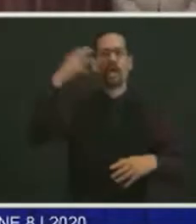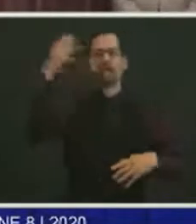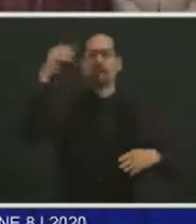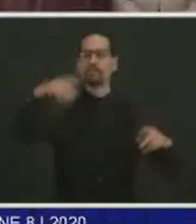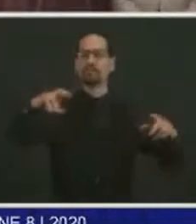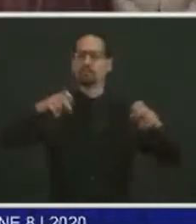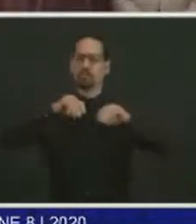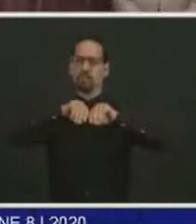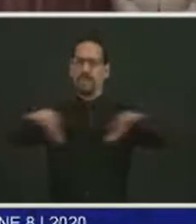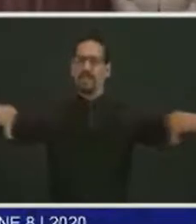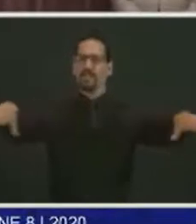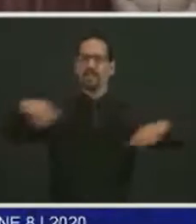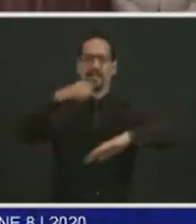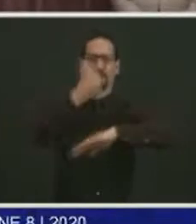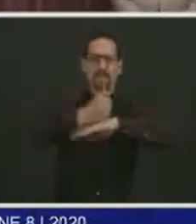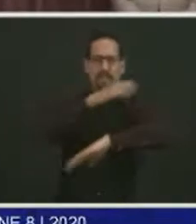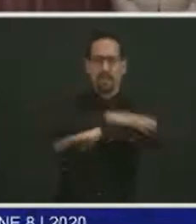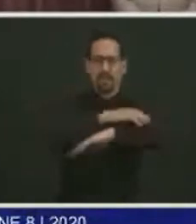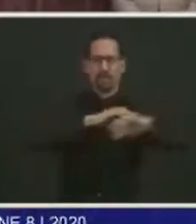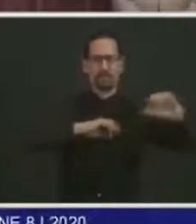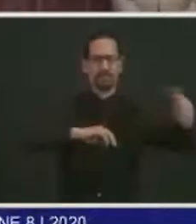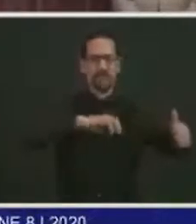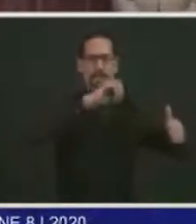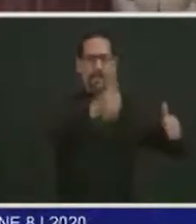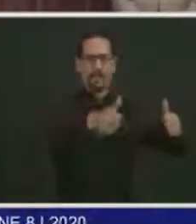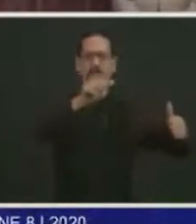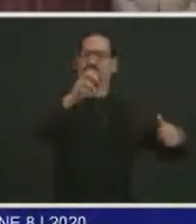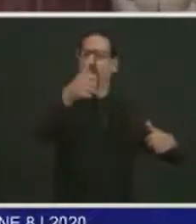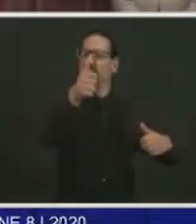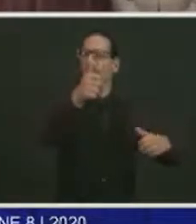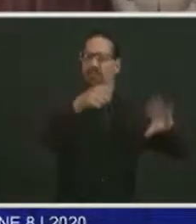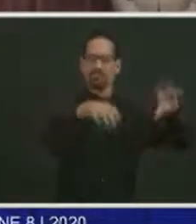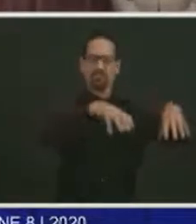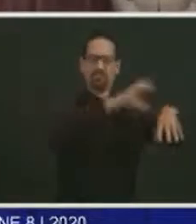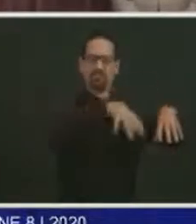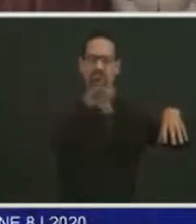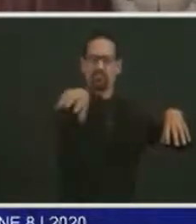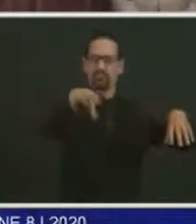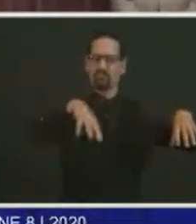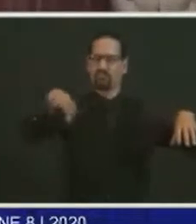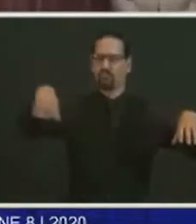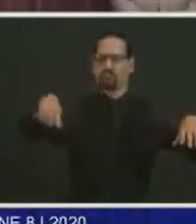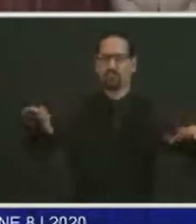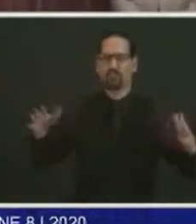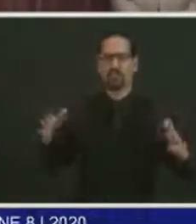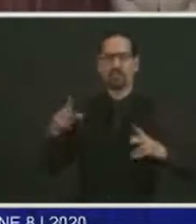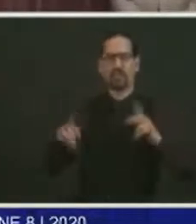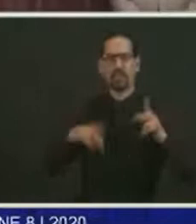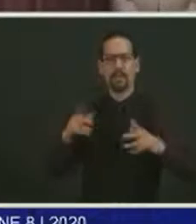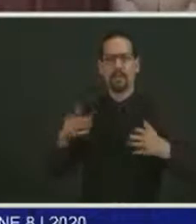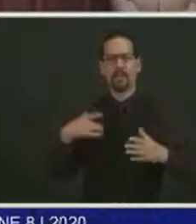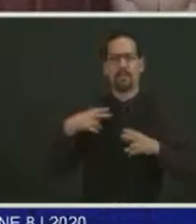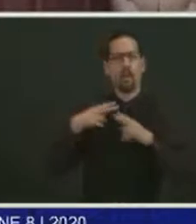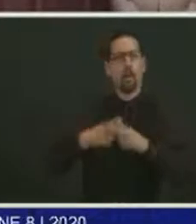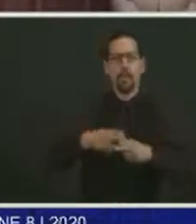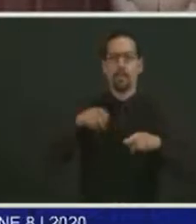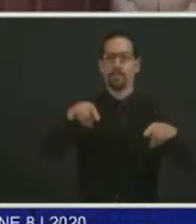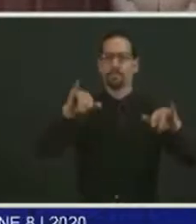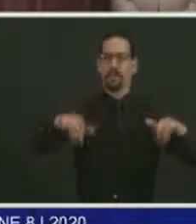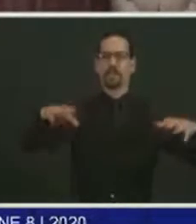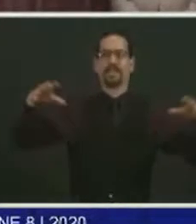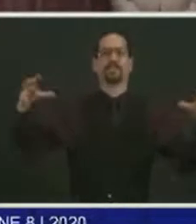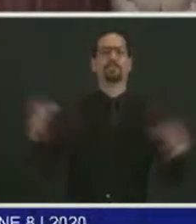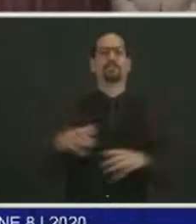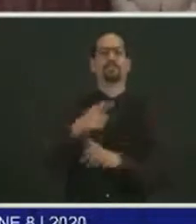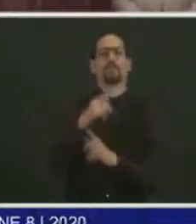tables of 10 to 15. And Commerce calls it a gathering. Yeah. So given do you know when what it is? Happened, I'm sorry? Do you know